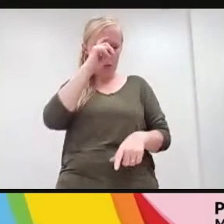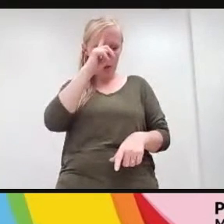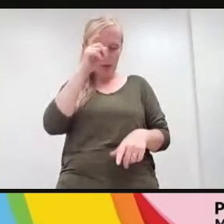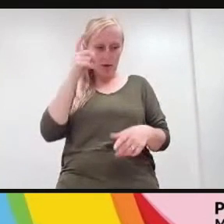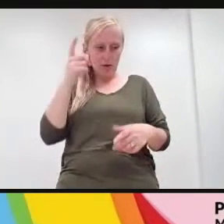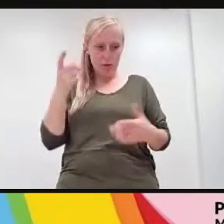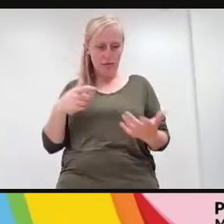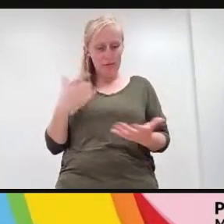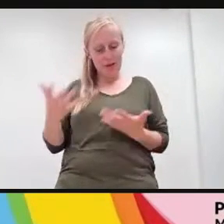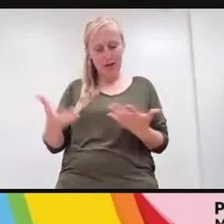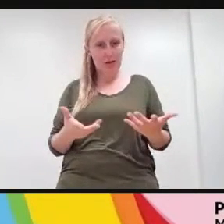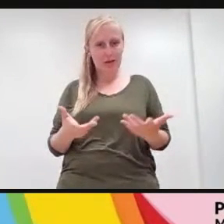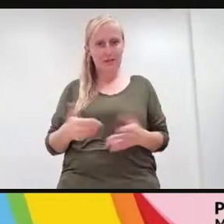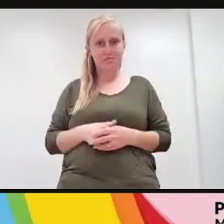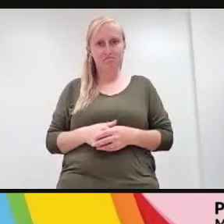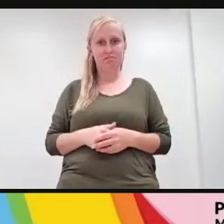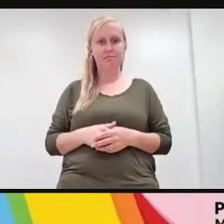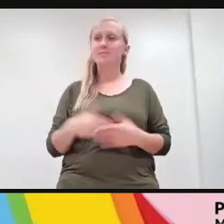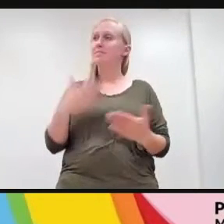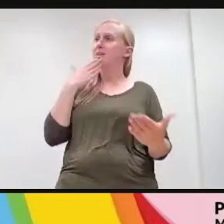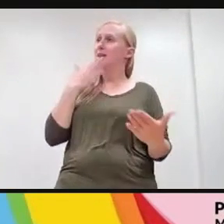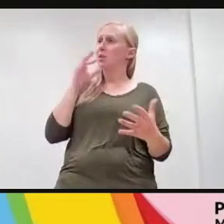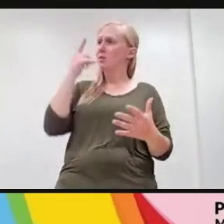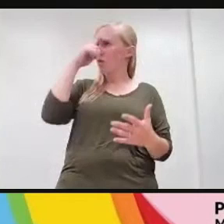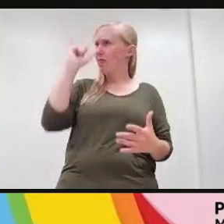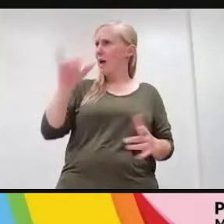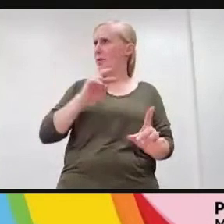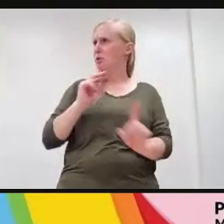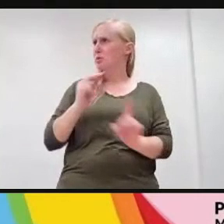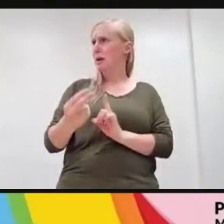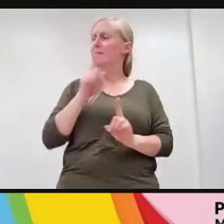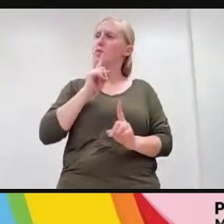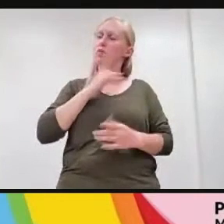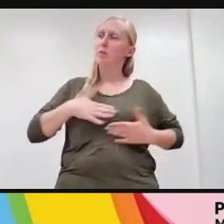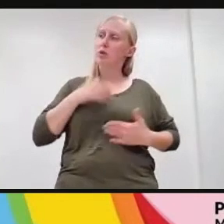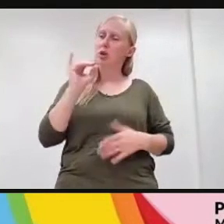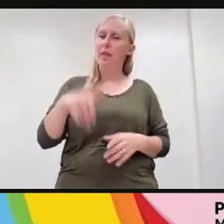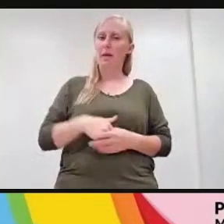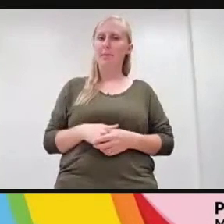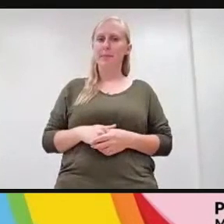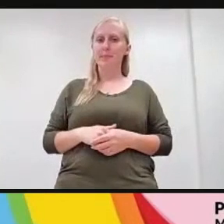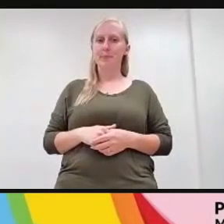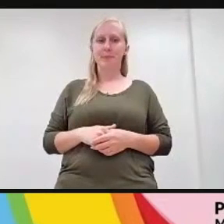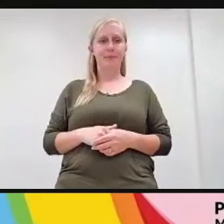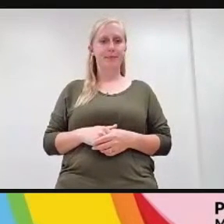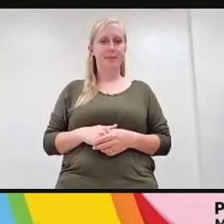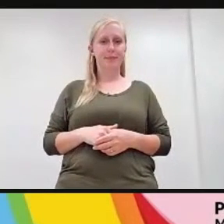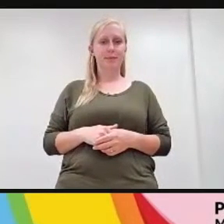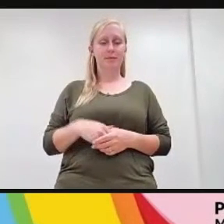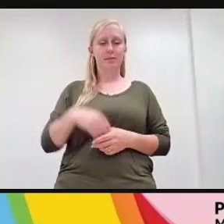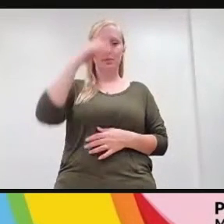breaks. Thank you so much for that perspective. I really, really appreciate that. Thank you.